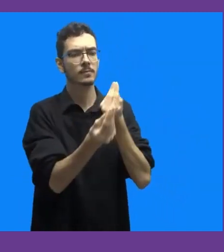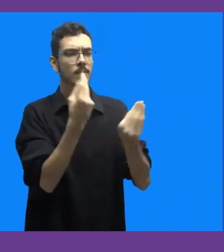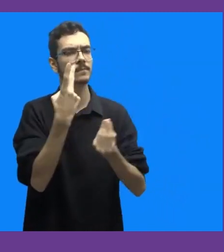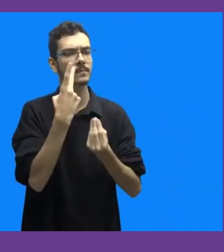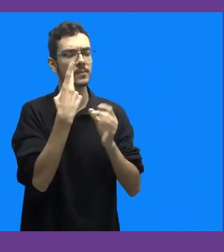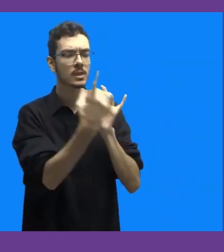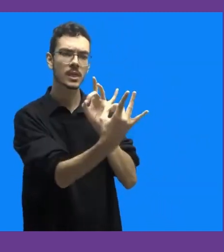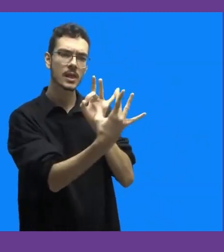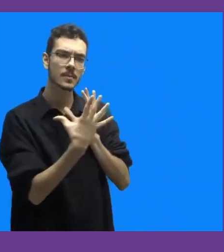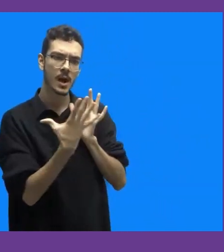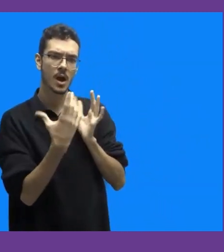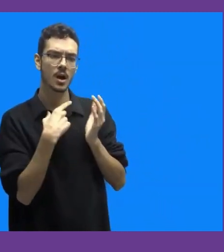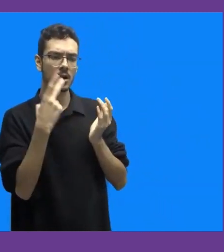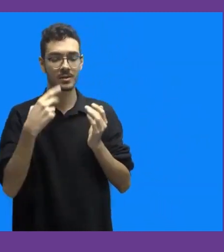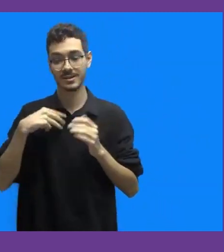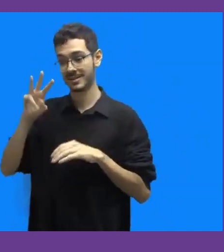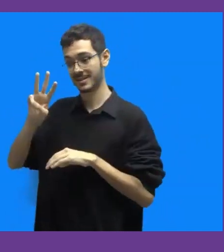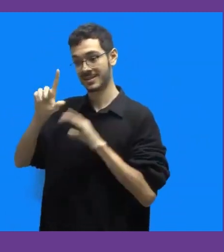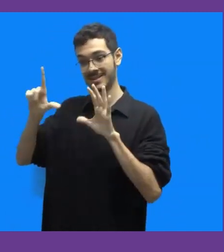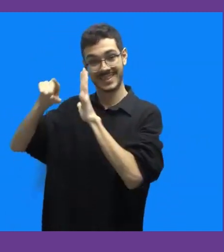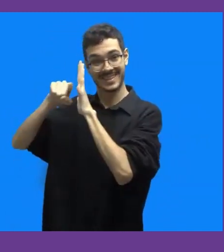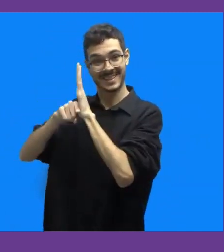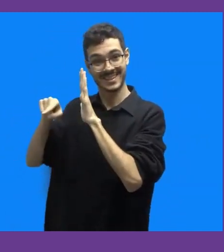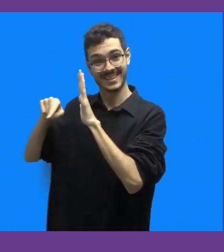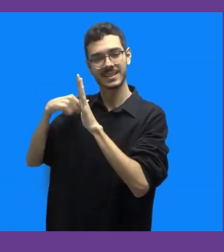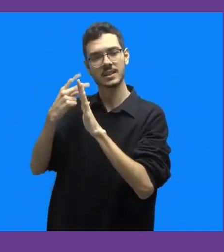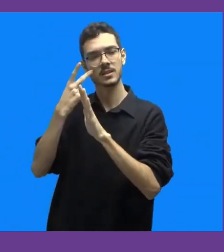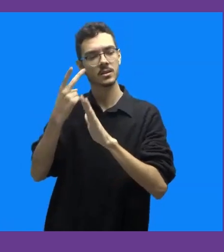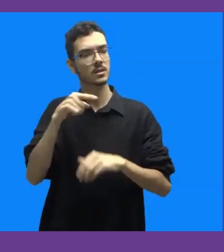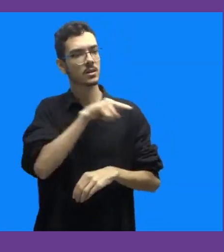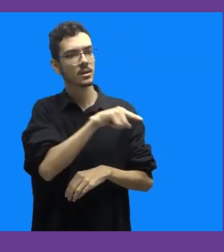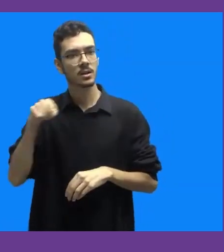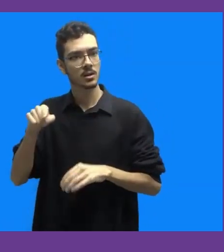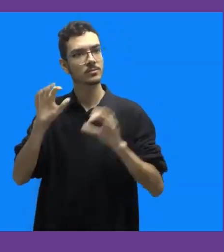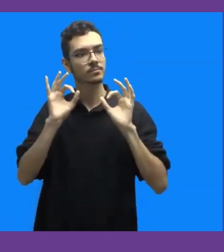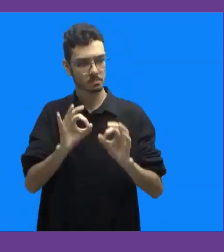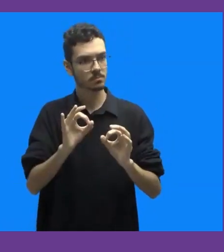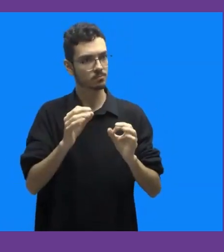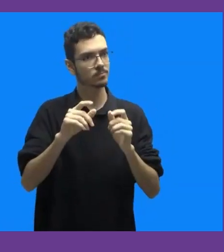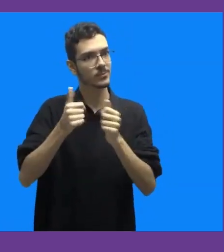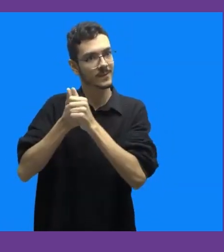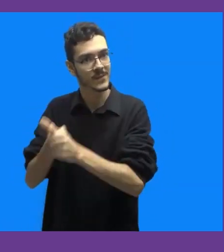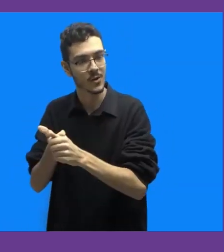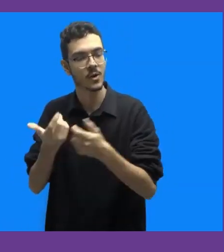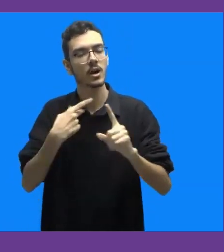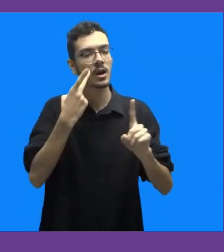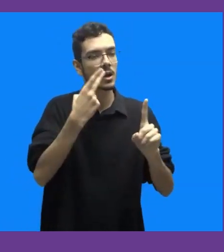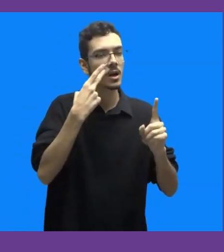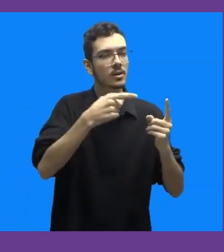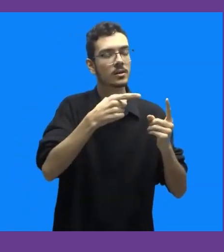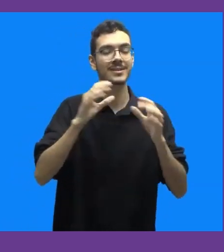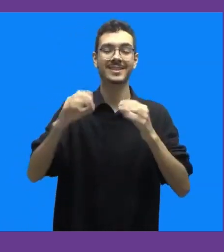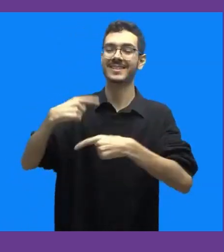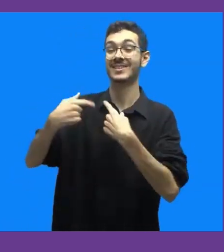they also realized what they were not doing or what they were not doing so well. And that